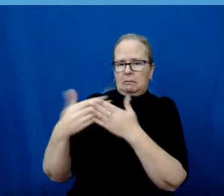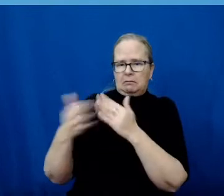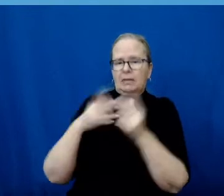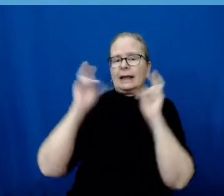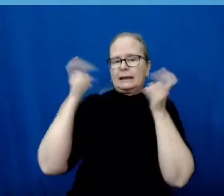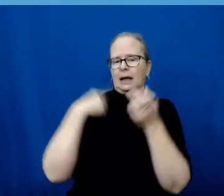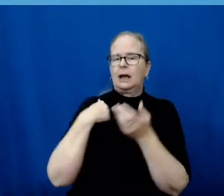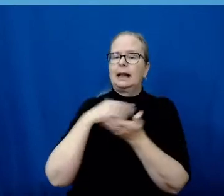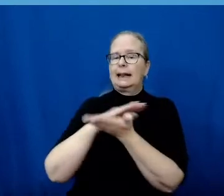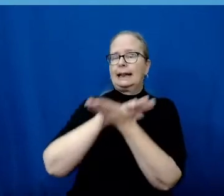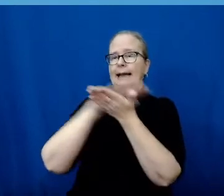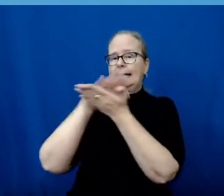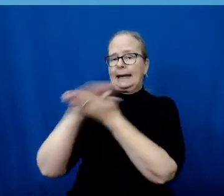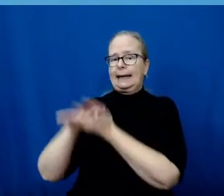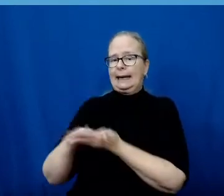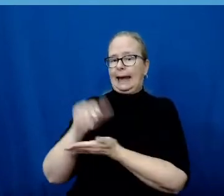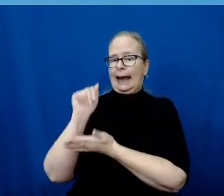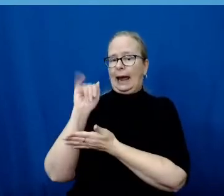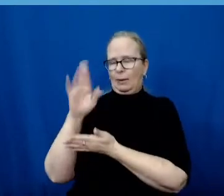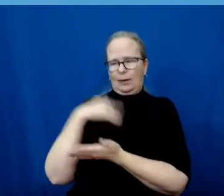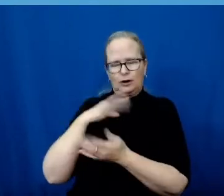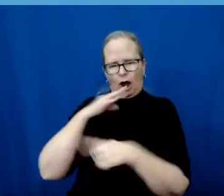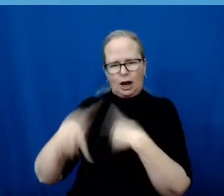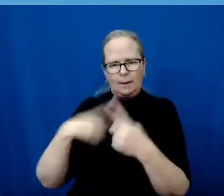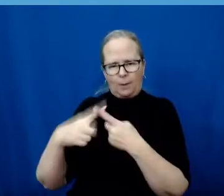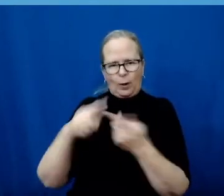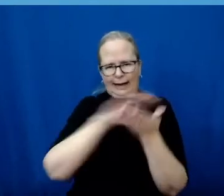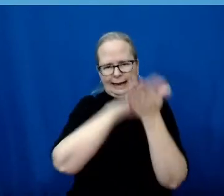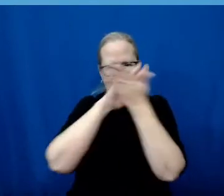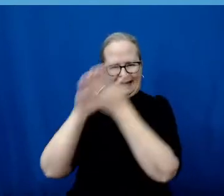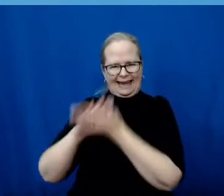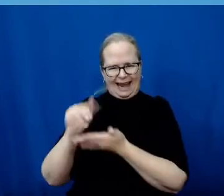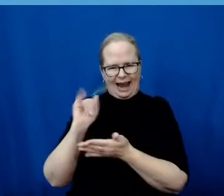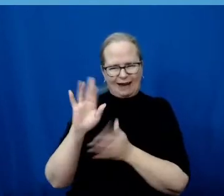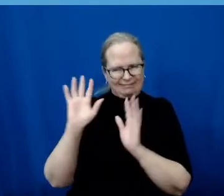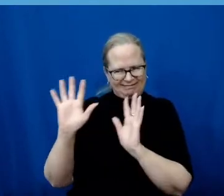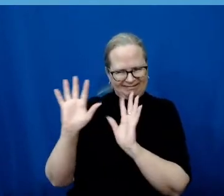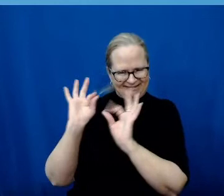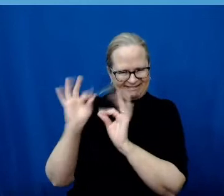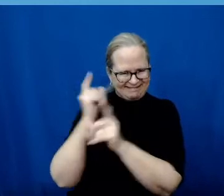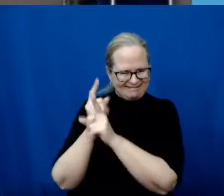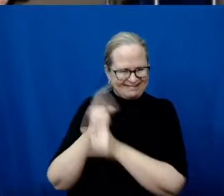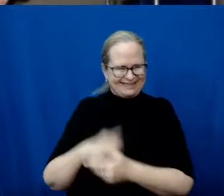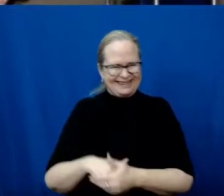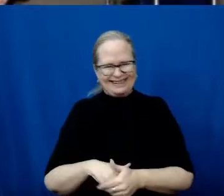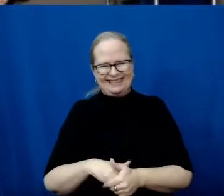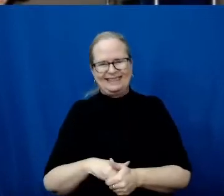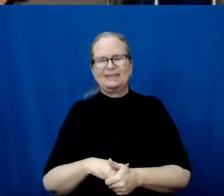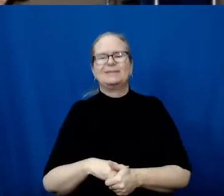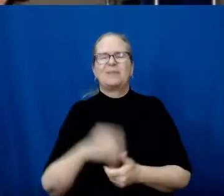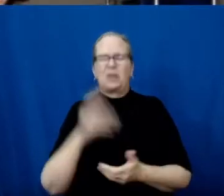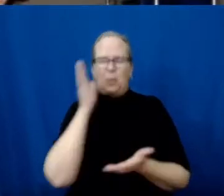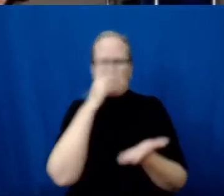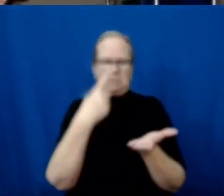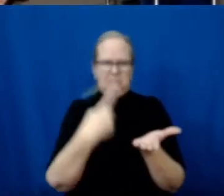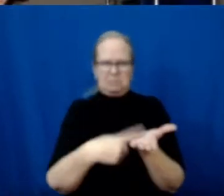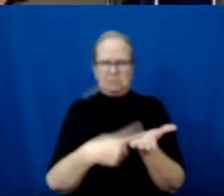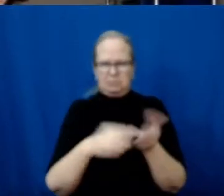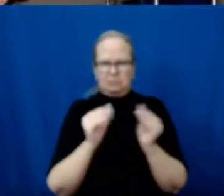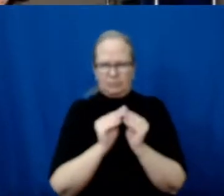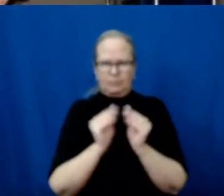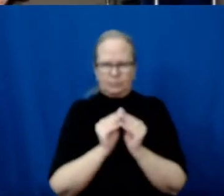people safe from an airborne virus. And our final panelist of the day is